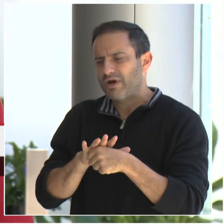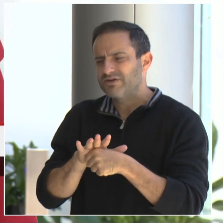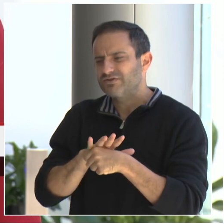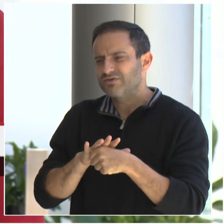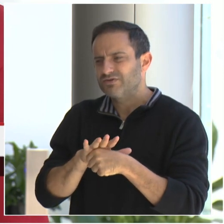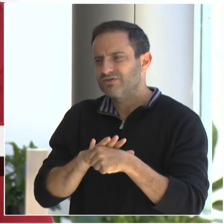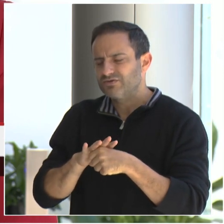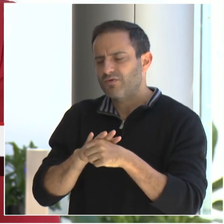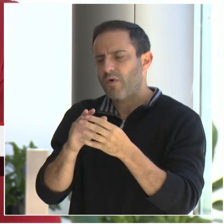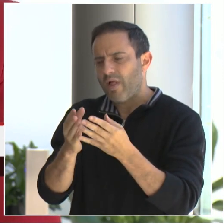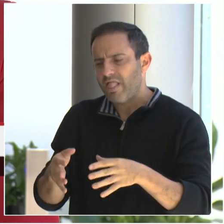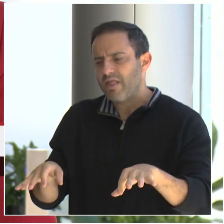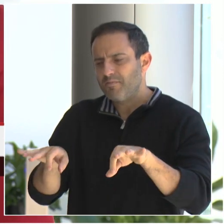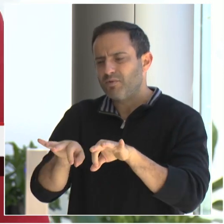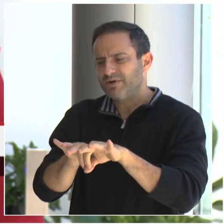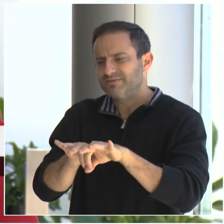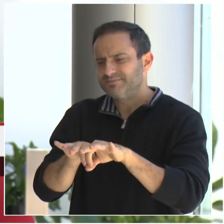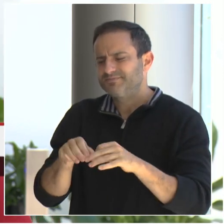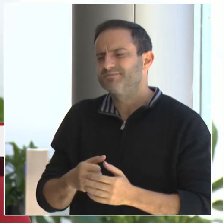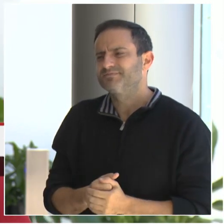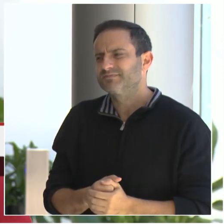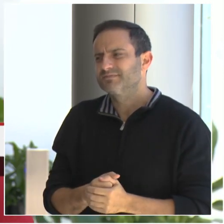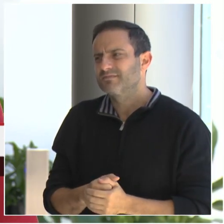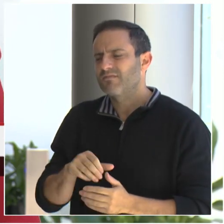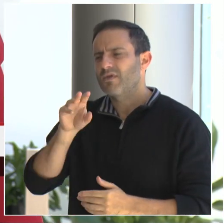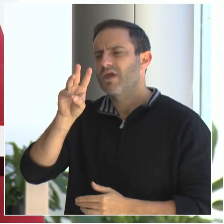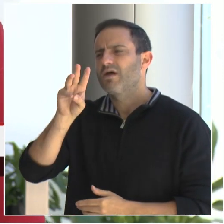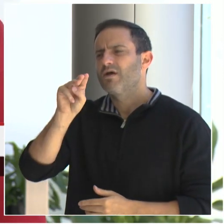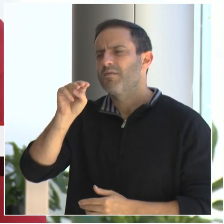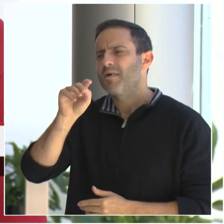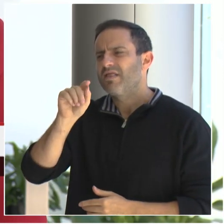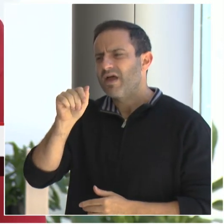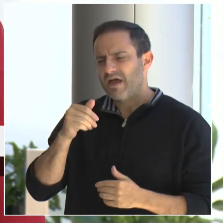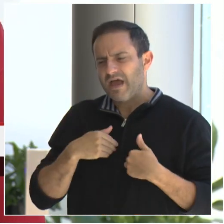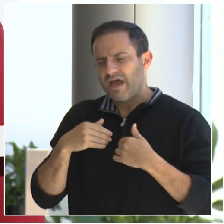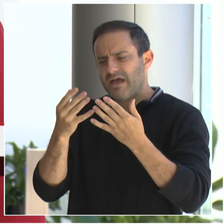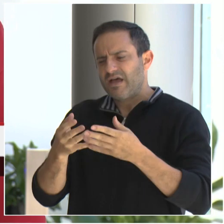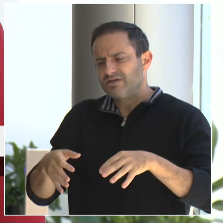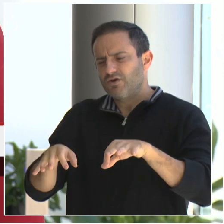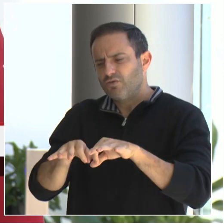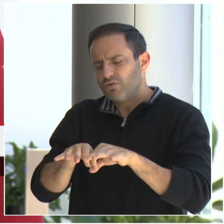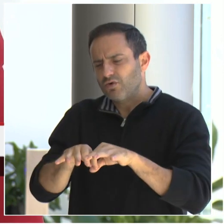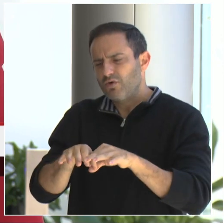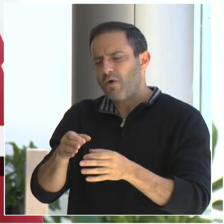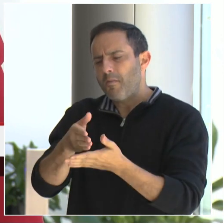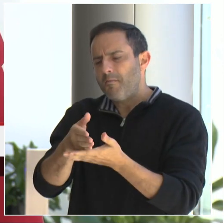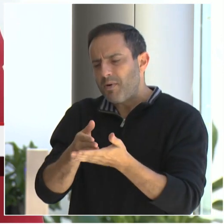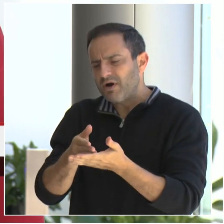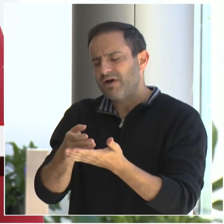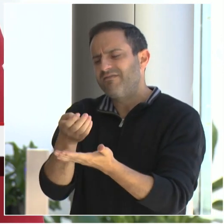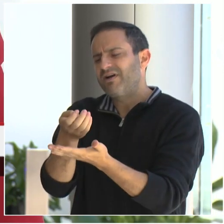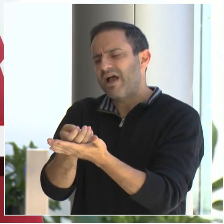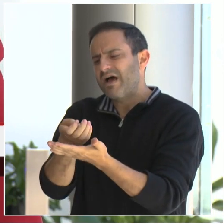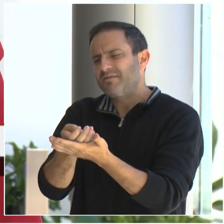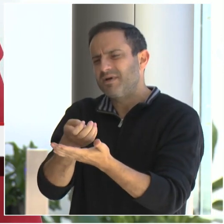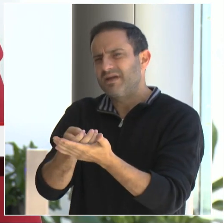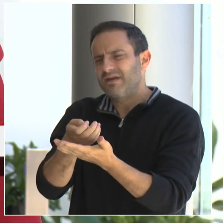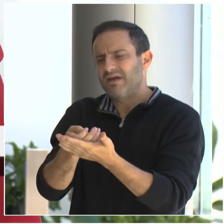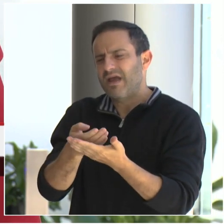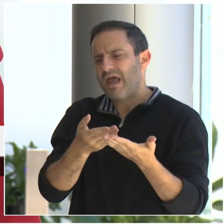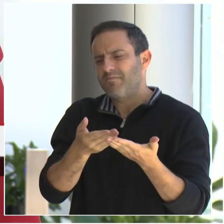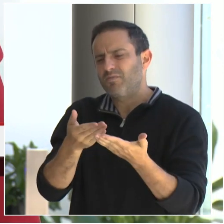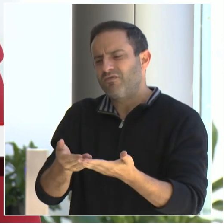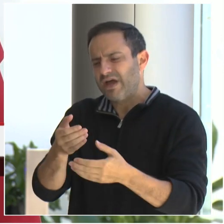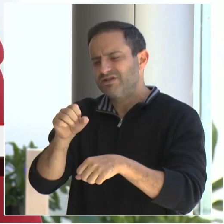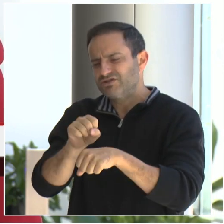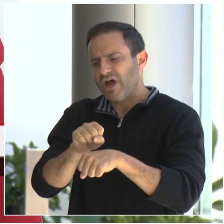and importance. WMATA plays a critical role in the economy and in giving people access to jobs and